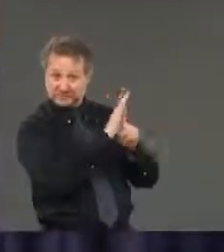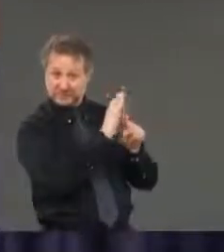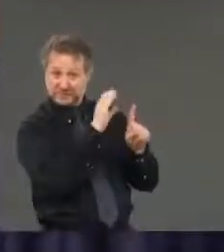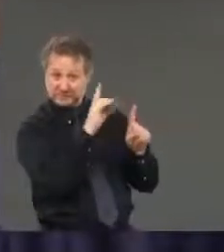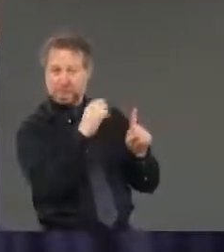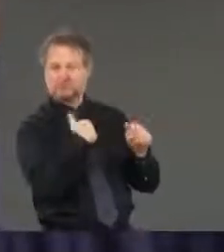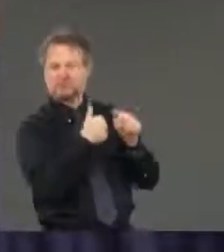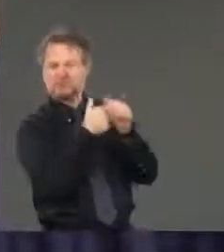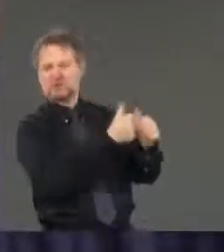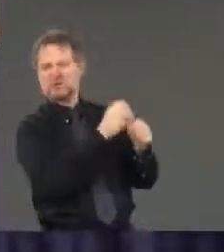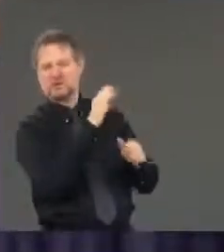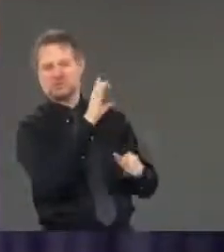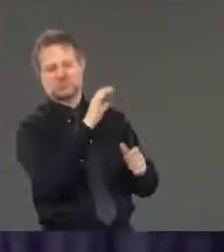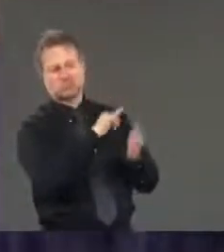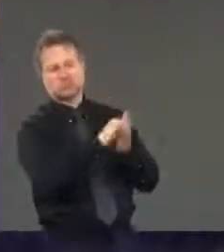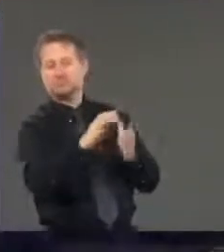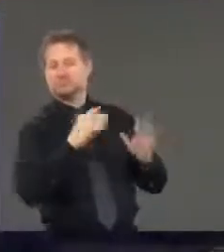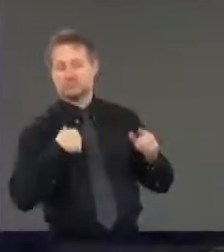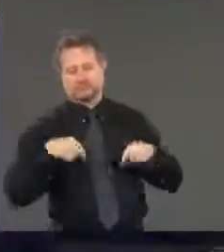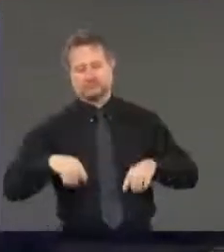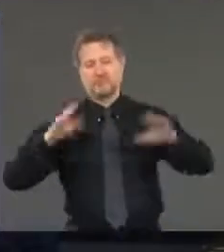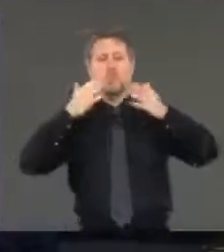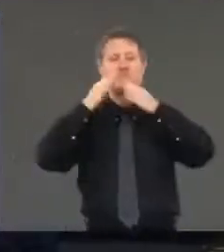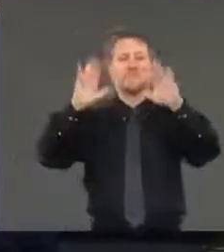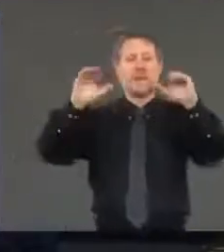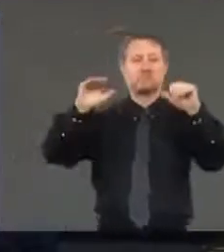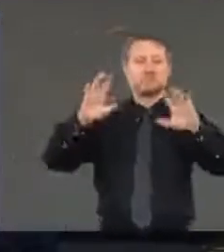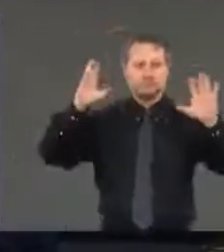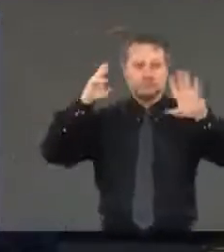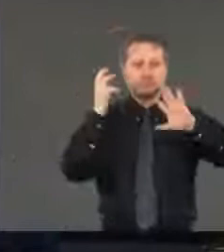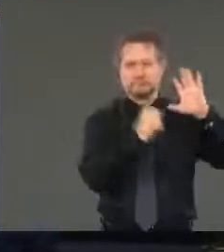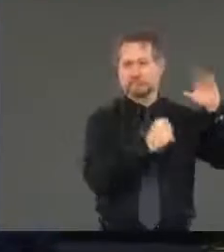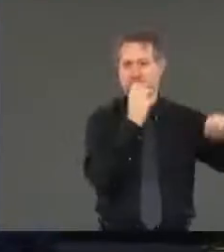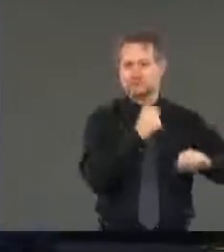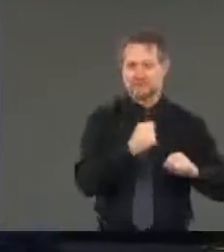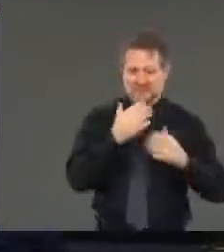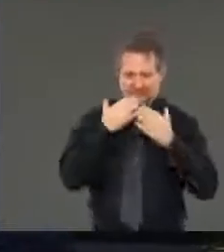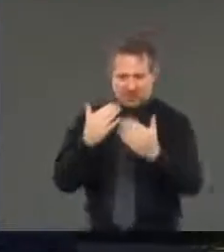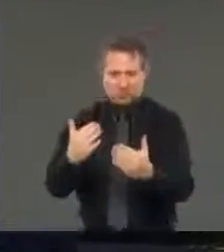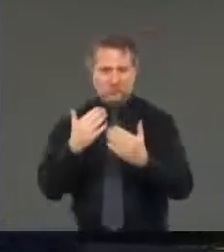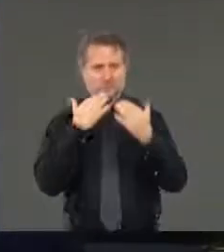is what we're doing in New York. But is the state Thank you, guys. Thank you.